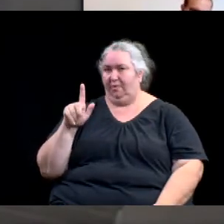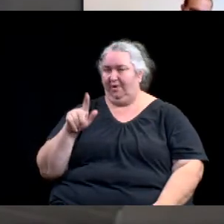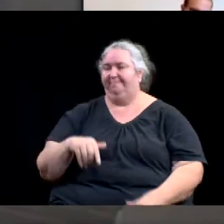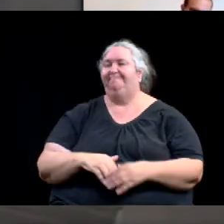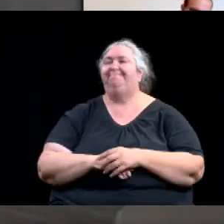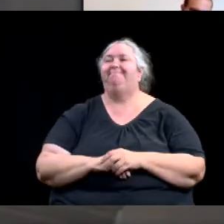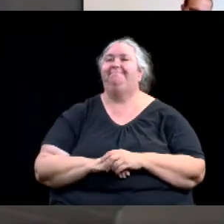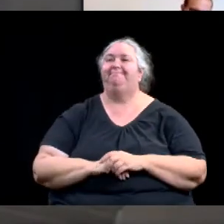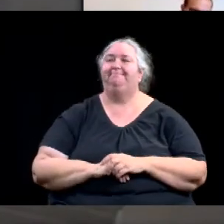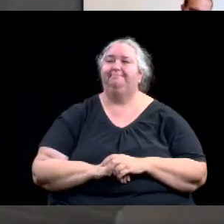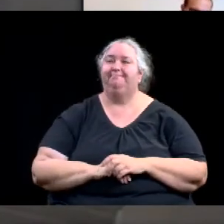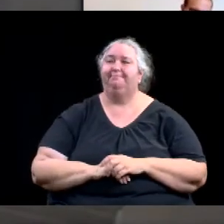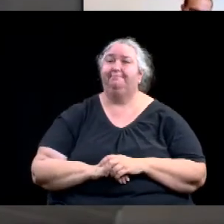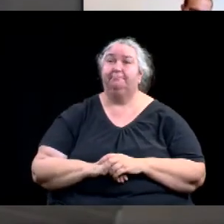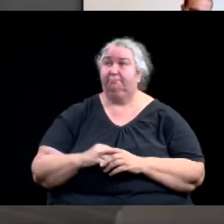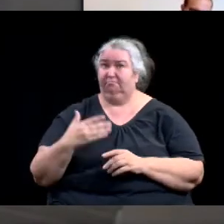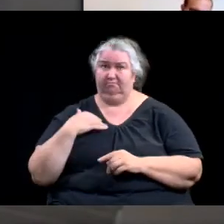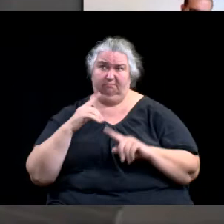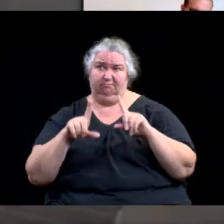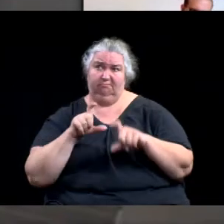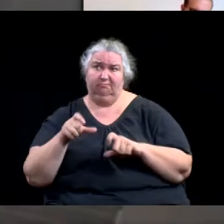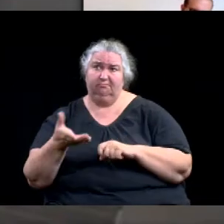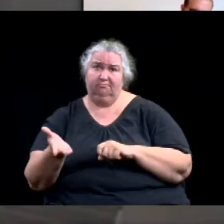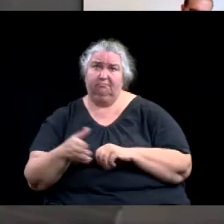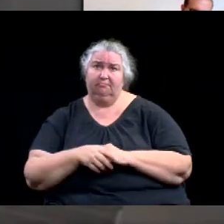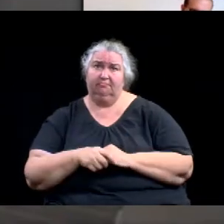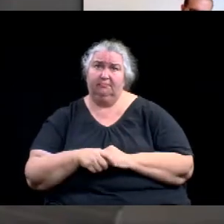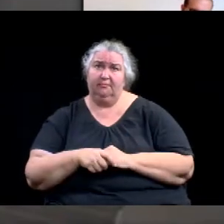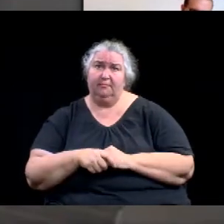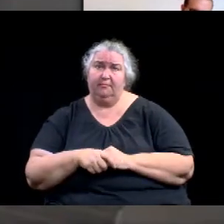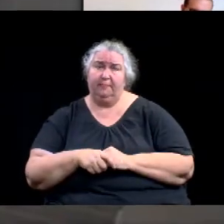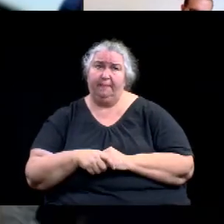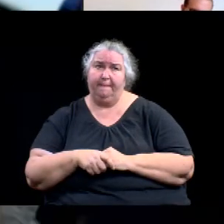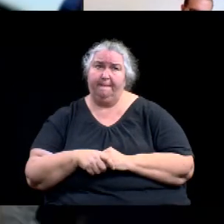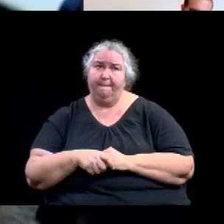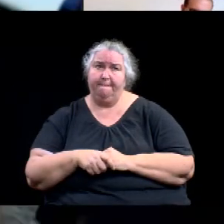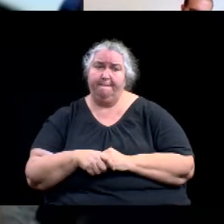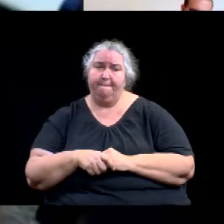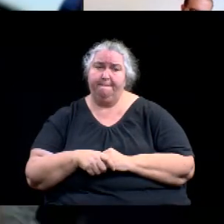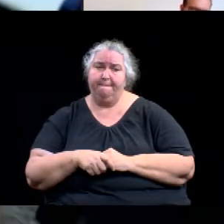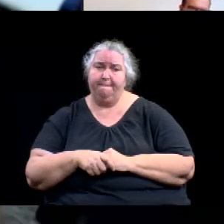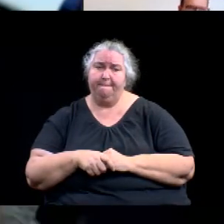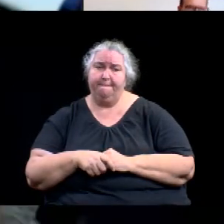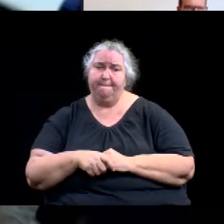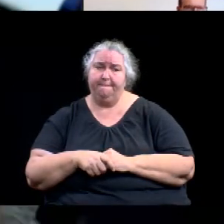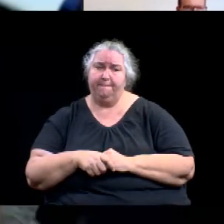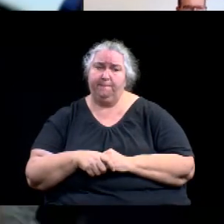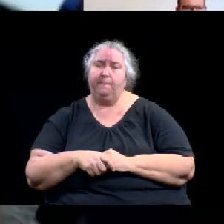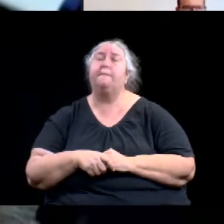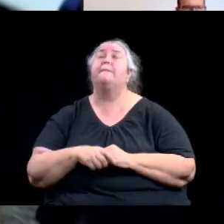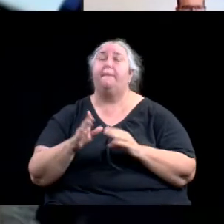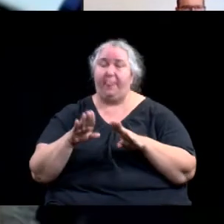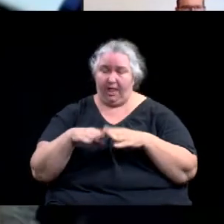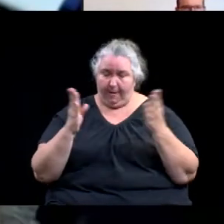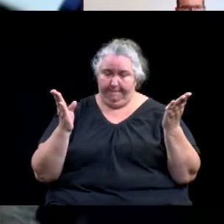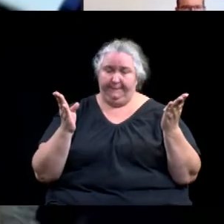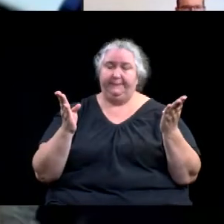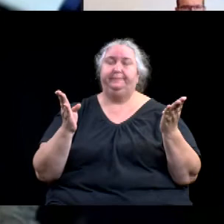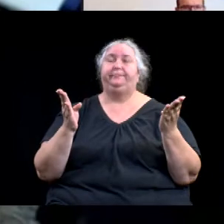We will open a public hearing for comment. Did anyone register to speak? No, sir. We'll close the public hearing. Is there a motion?